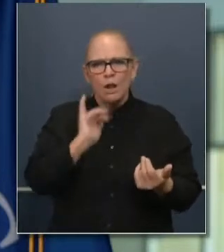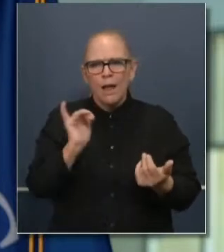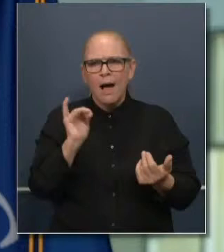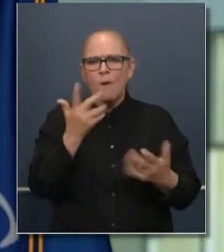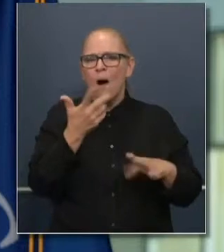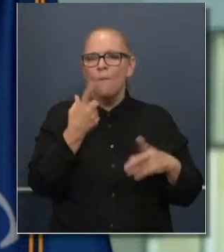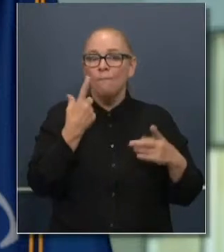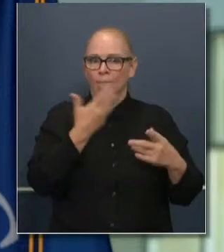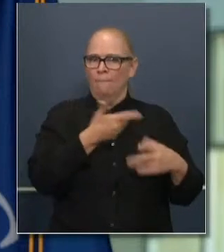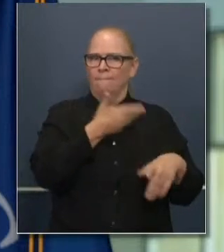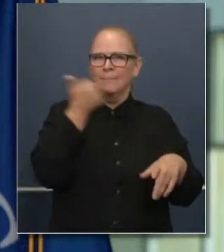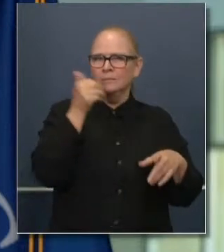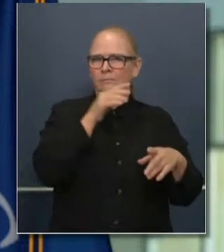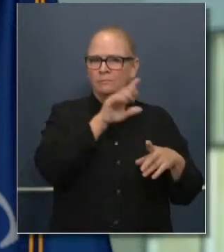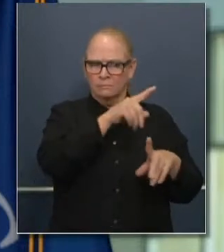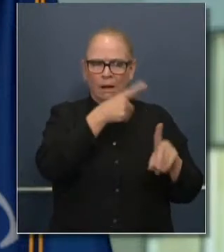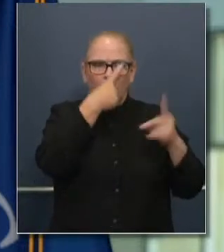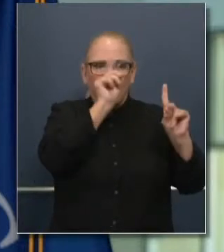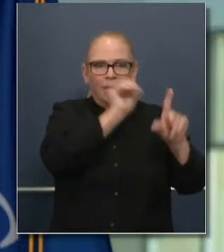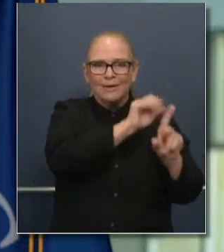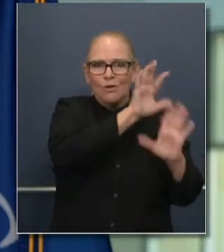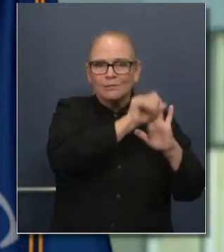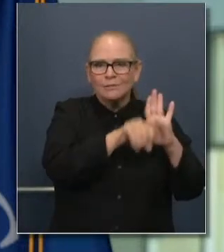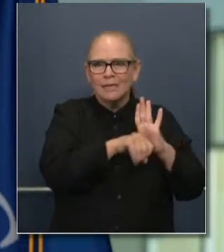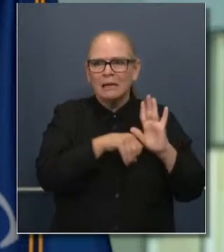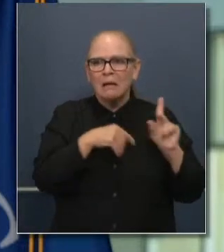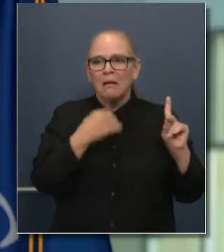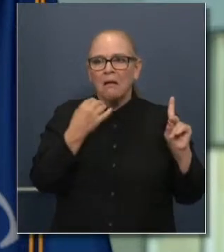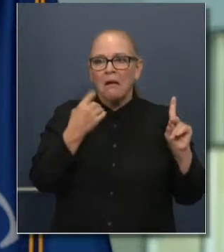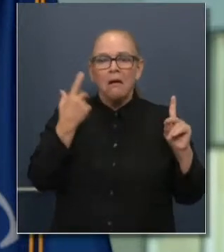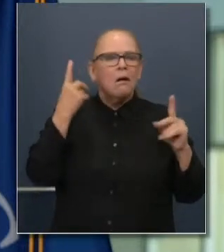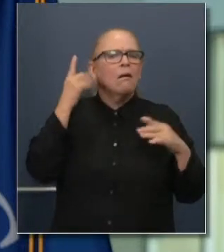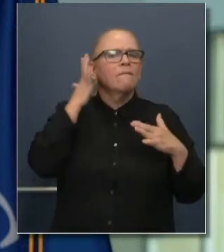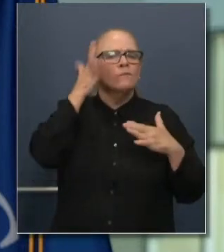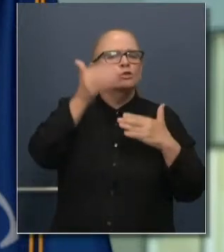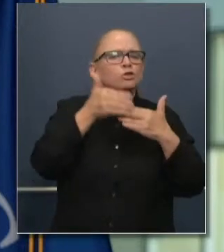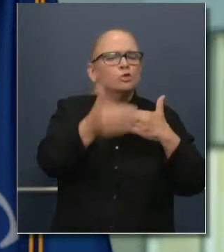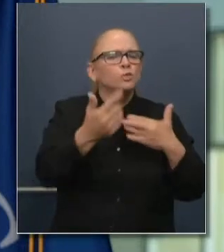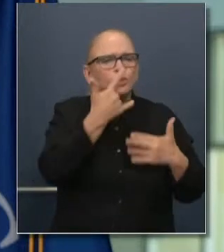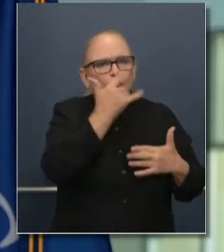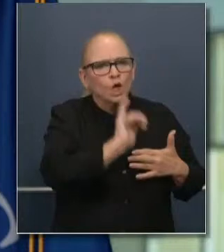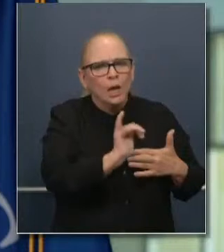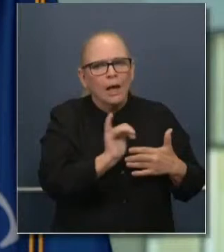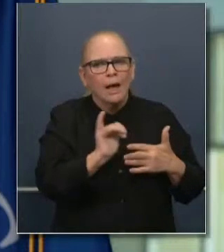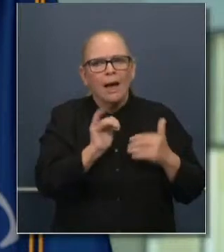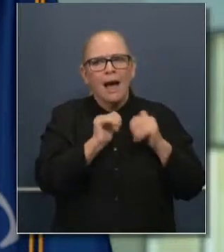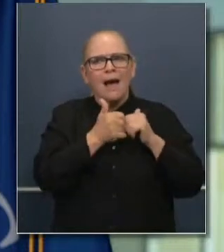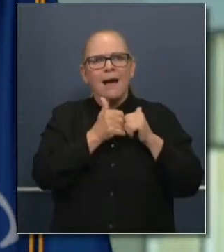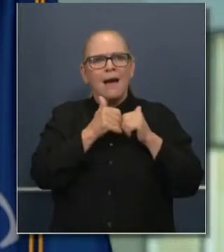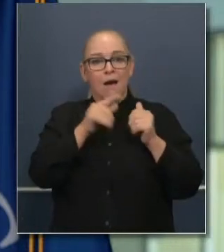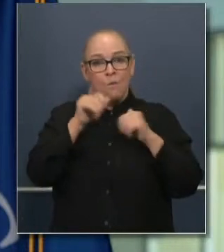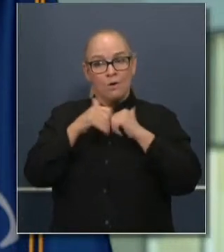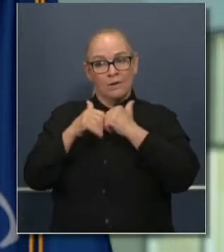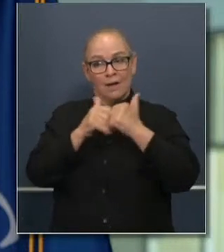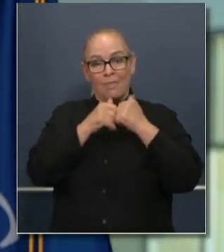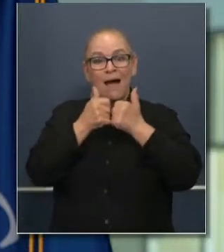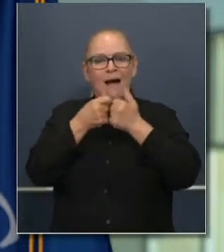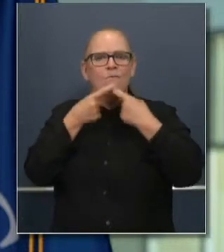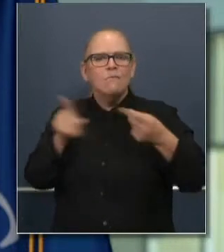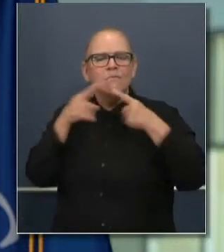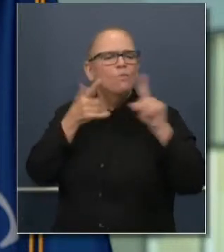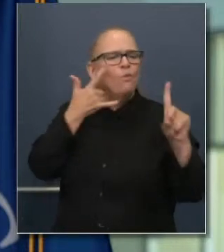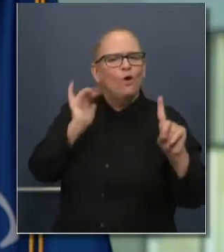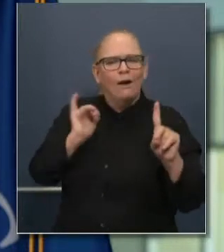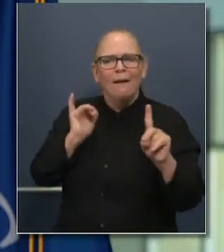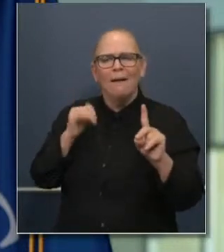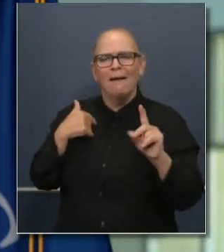governors and administrations are considering in terms of announcements or approaches, and really getting feedback in real time. It's turned out to